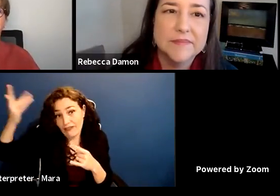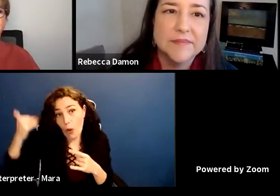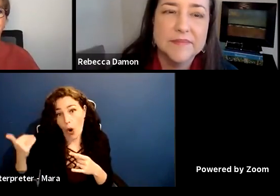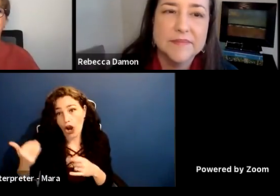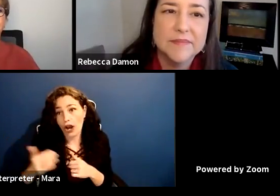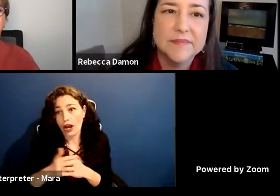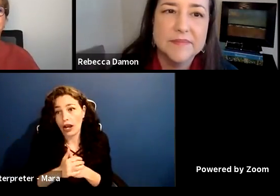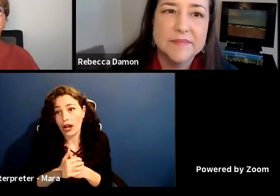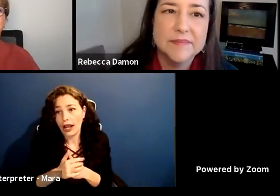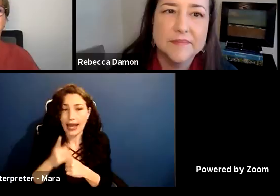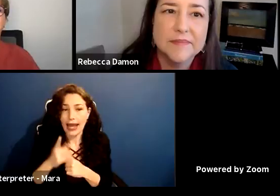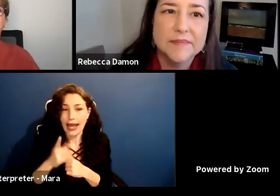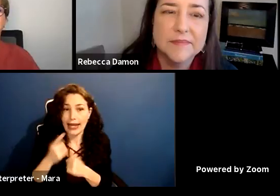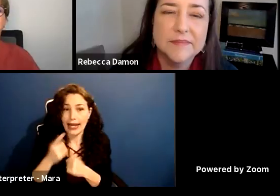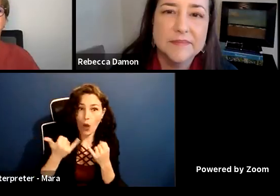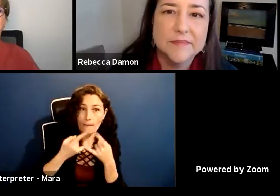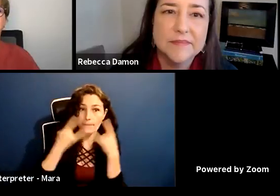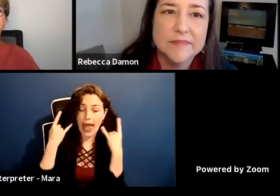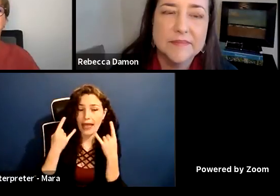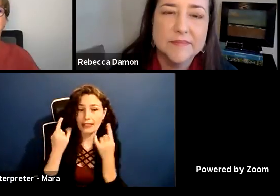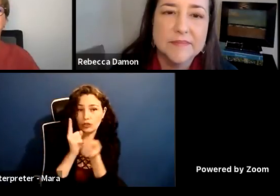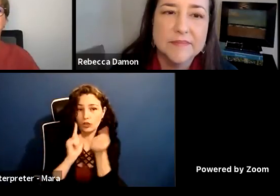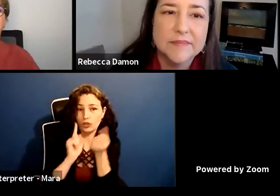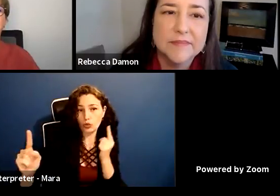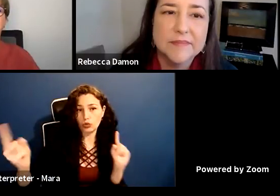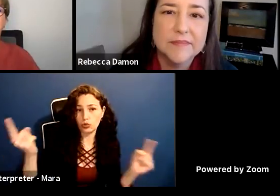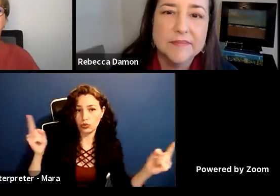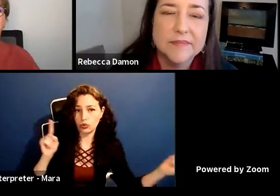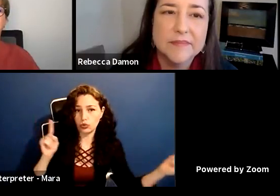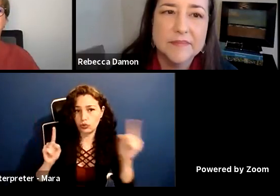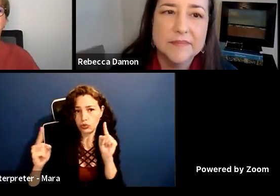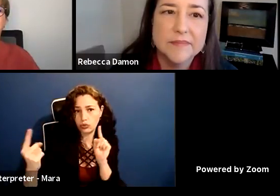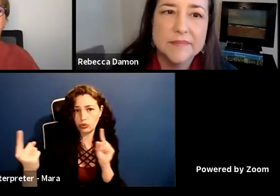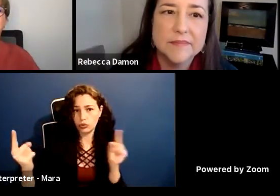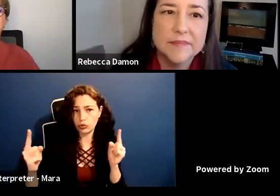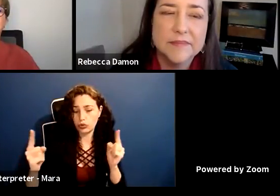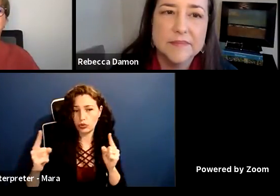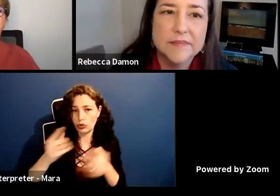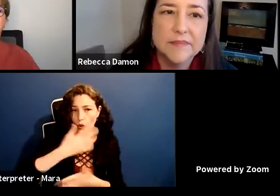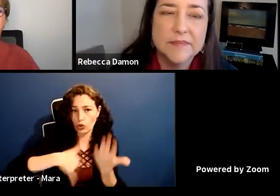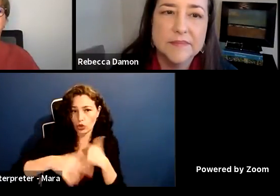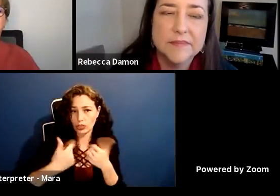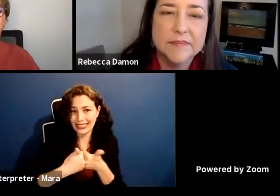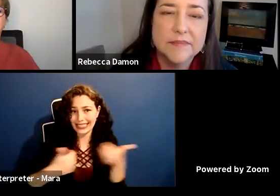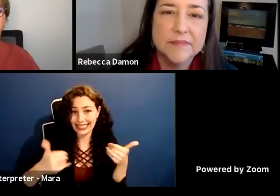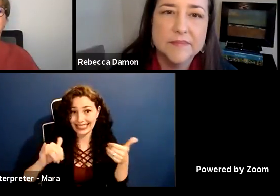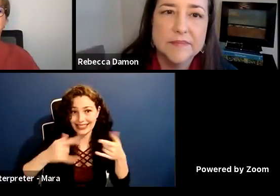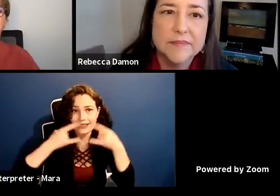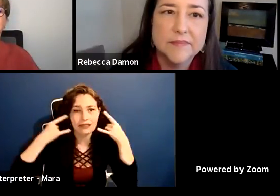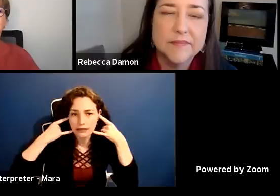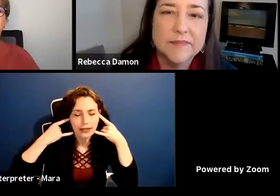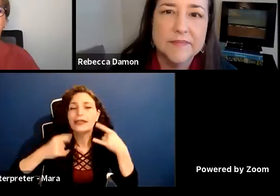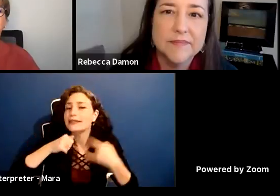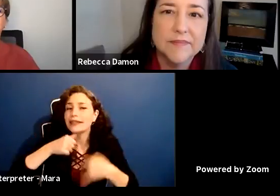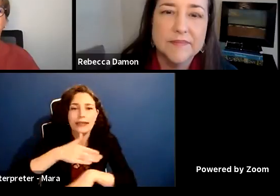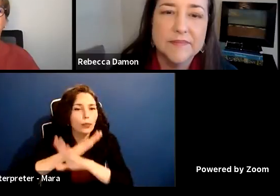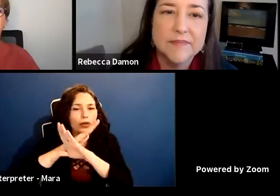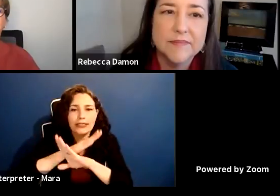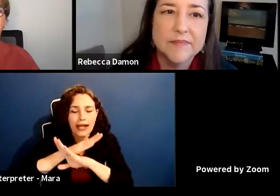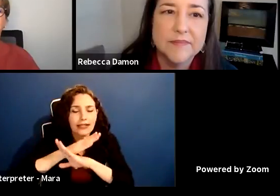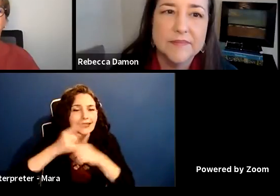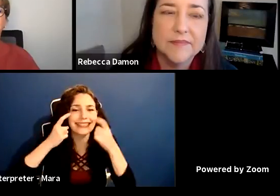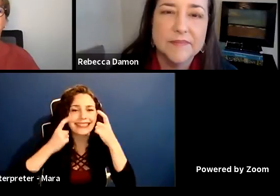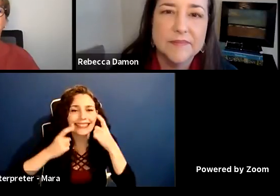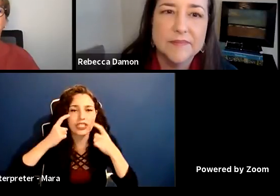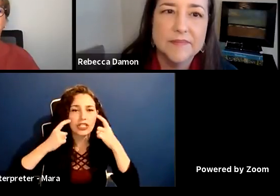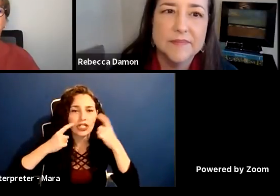going to protect you from the tear gas and stuff. But as far as a strategy, you have to understand, if you're in a